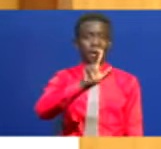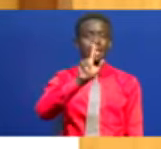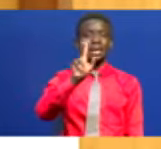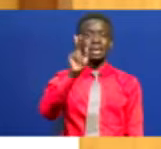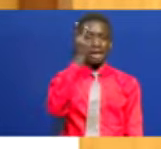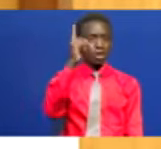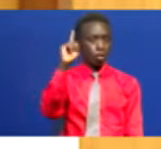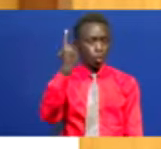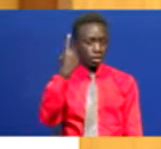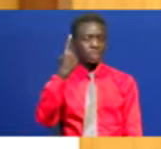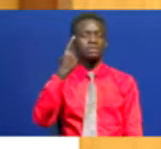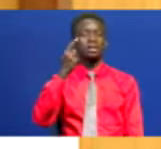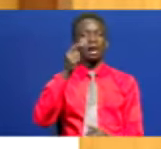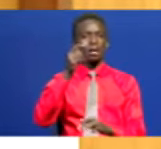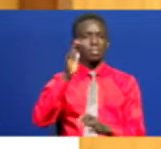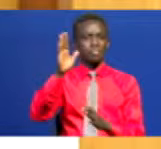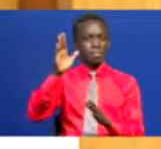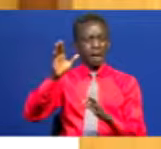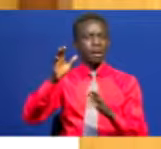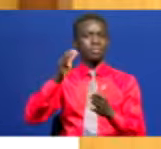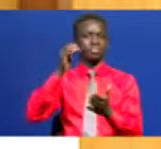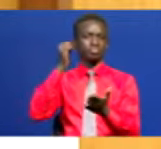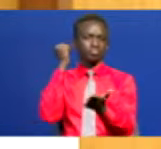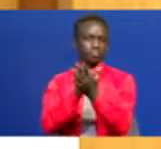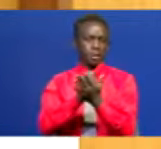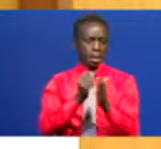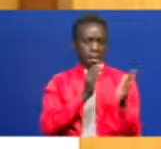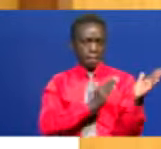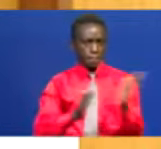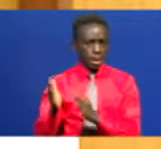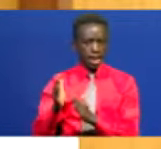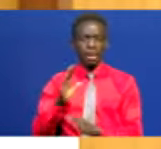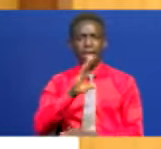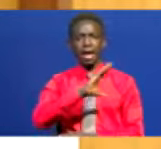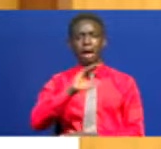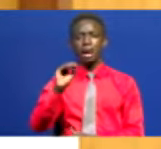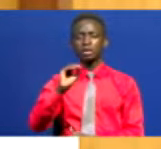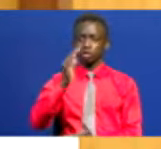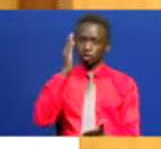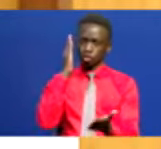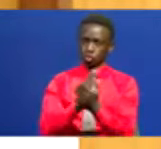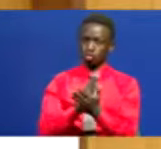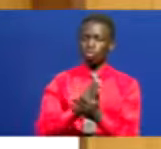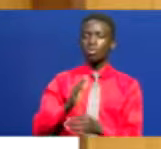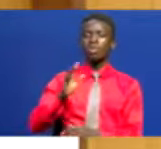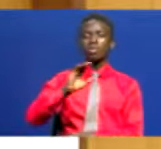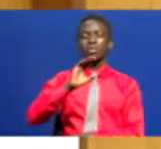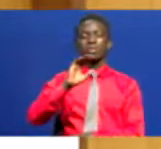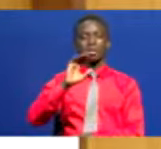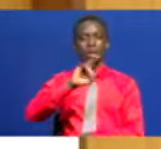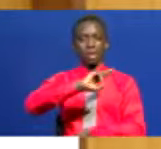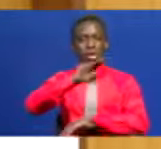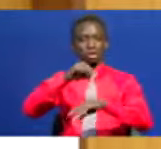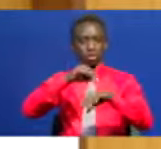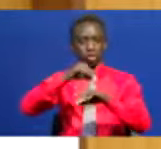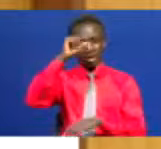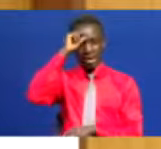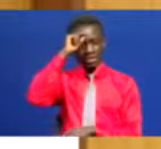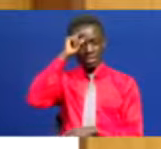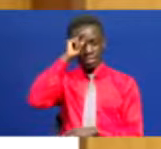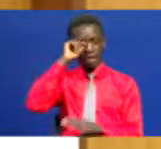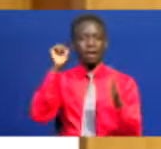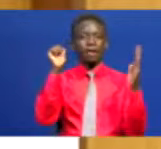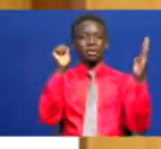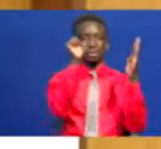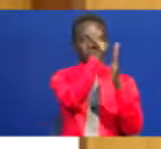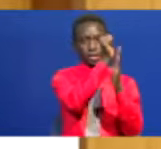administration plan, and indeed the government national development agenda. And we also have